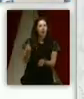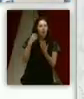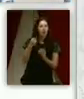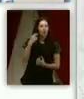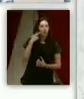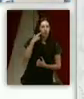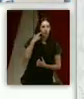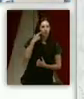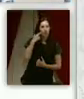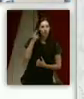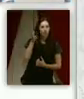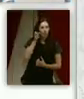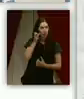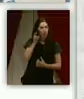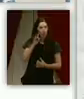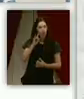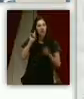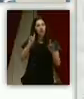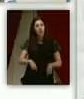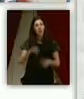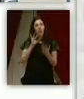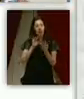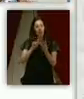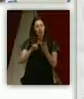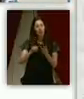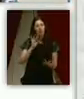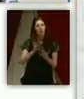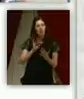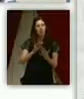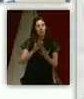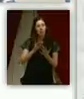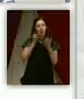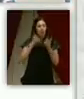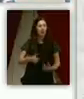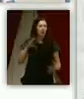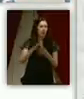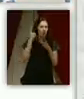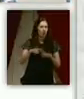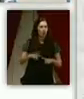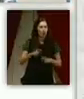But how about the sound information and the physical information